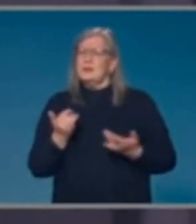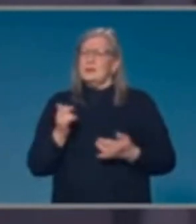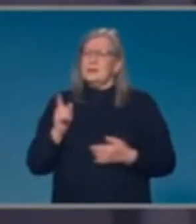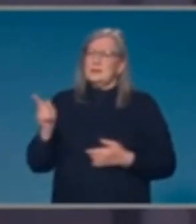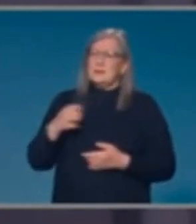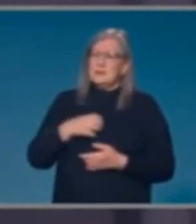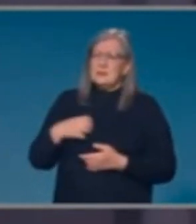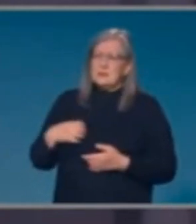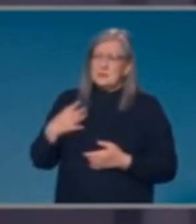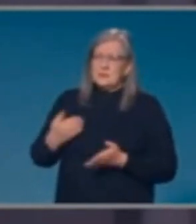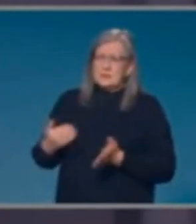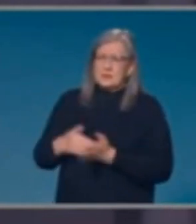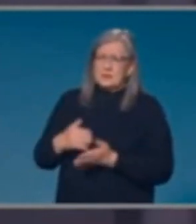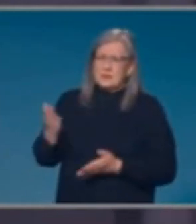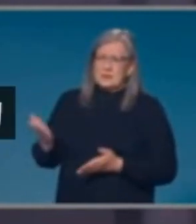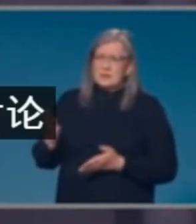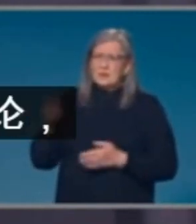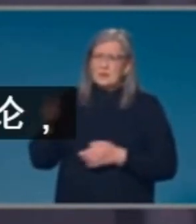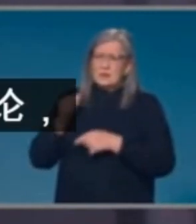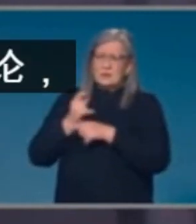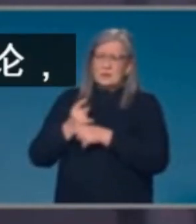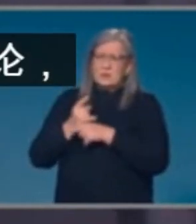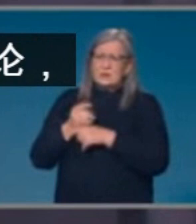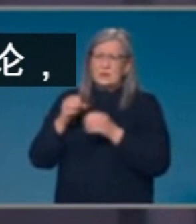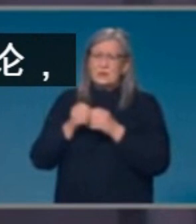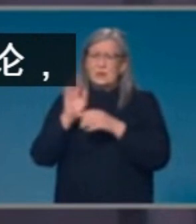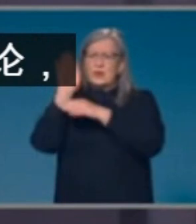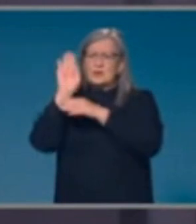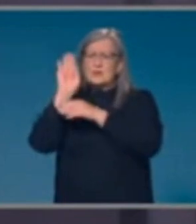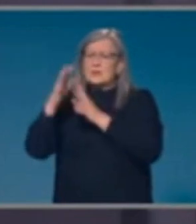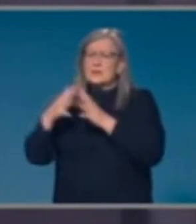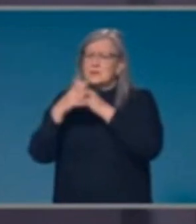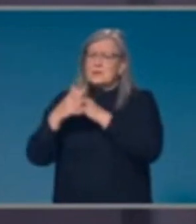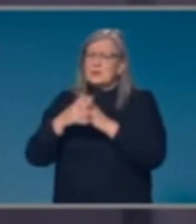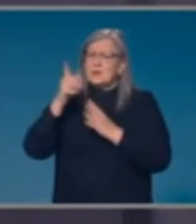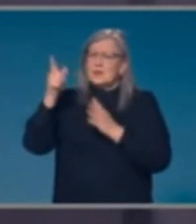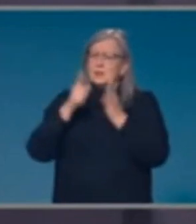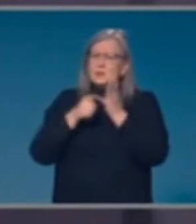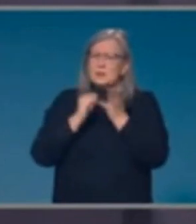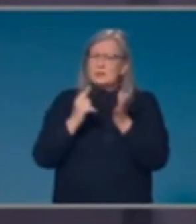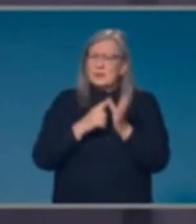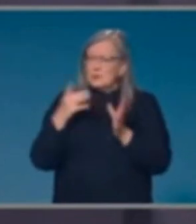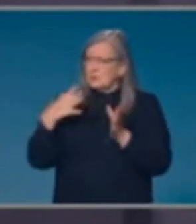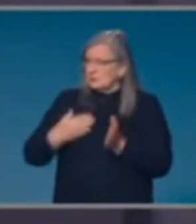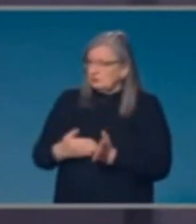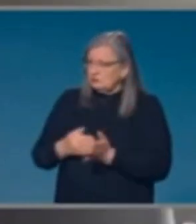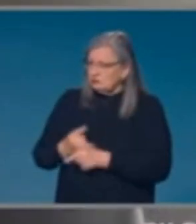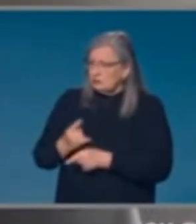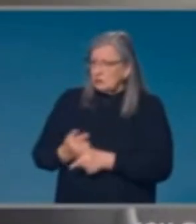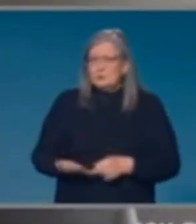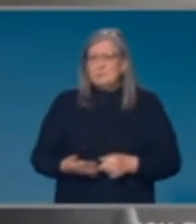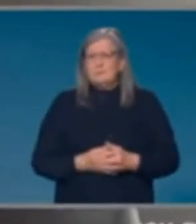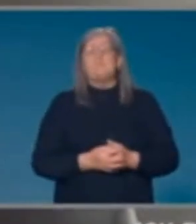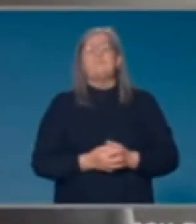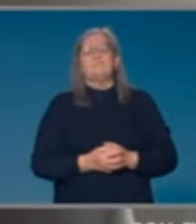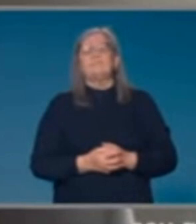with with your US counterpart. Did you want to mention that? Yeah, sure. So I